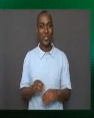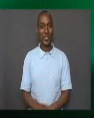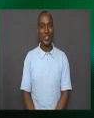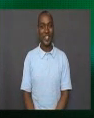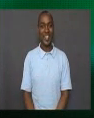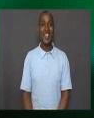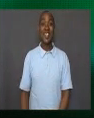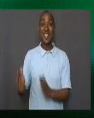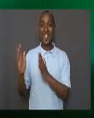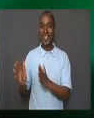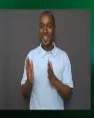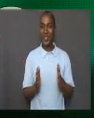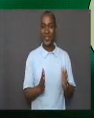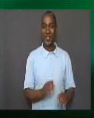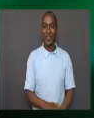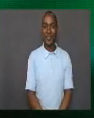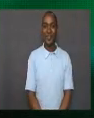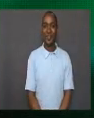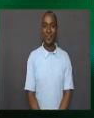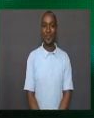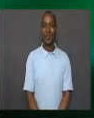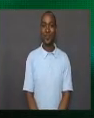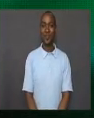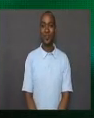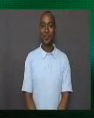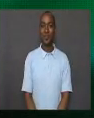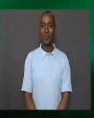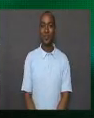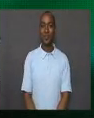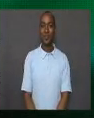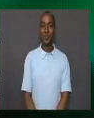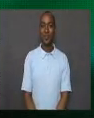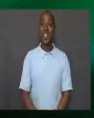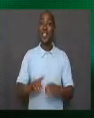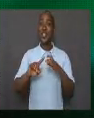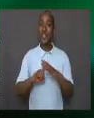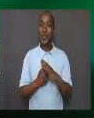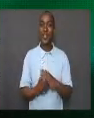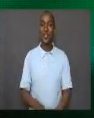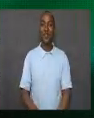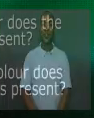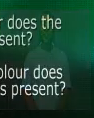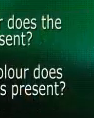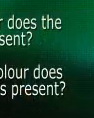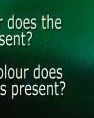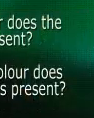Students, let's get ready. begin.